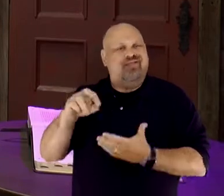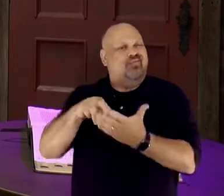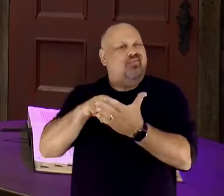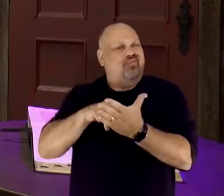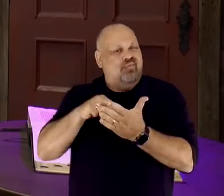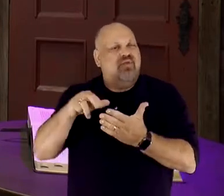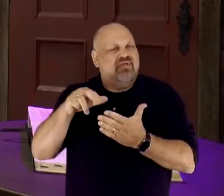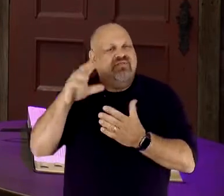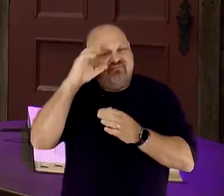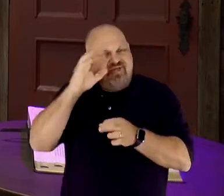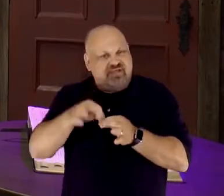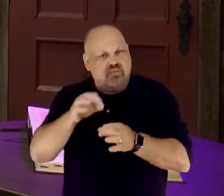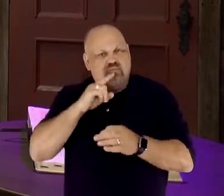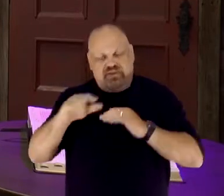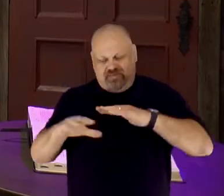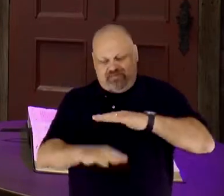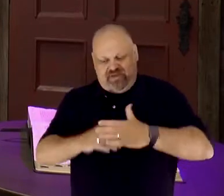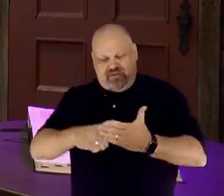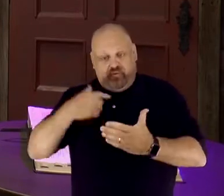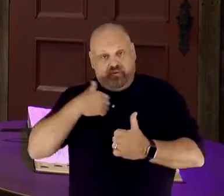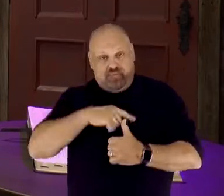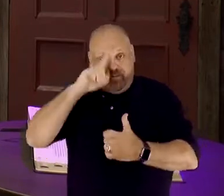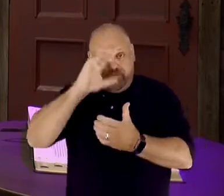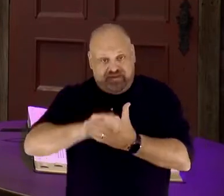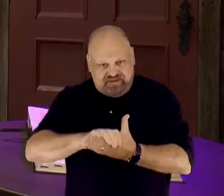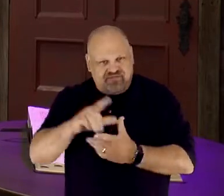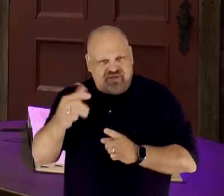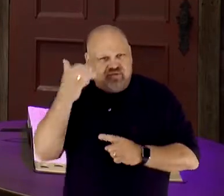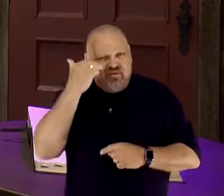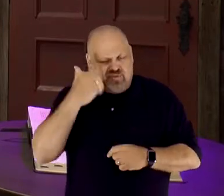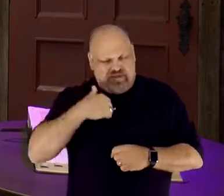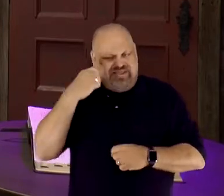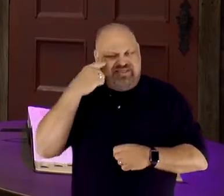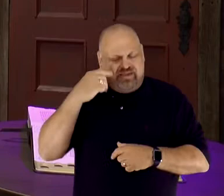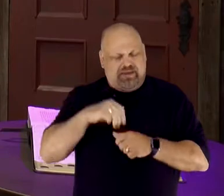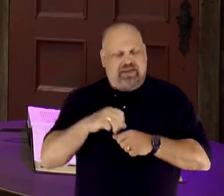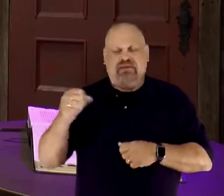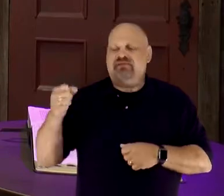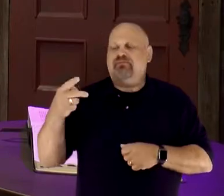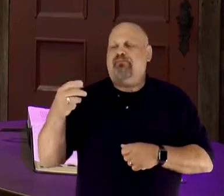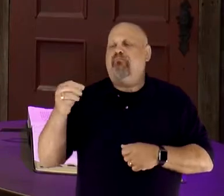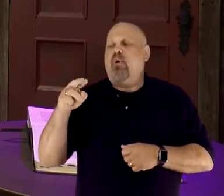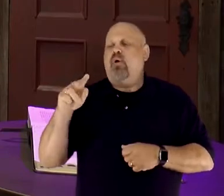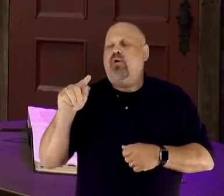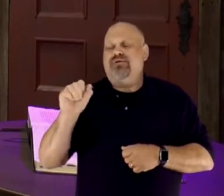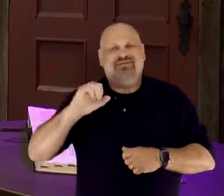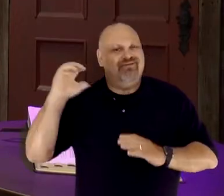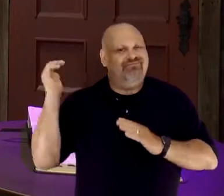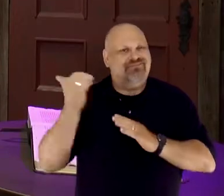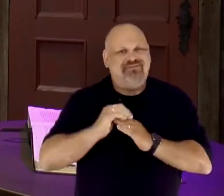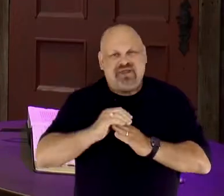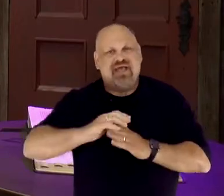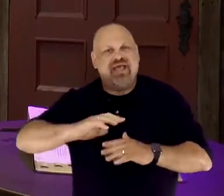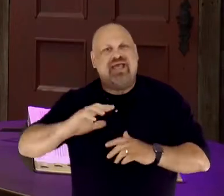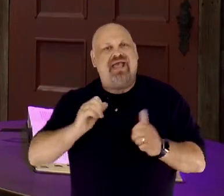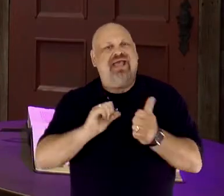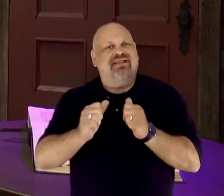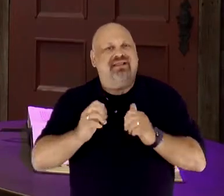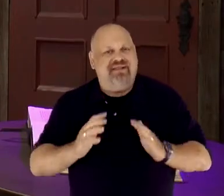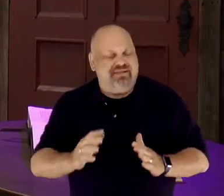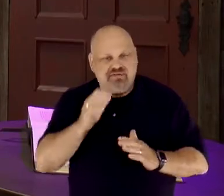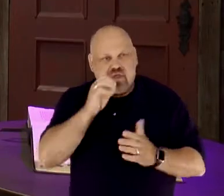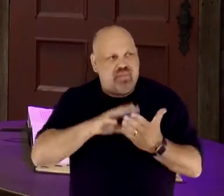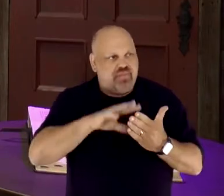really the basics of what we believe. And you know, I think in sports, the greatest